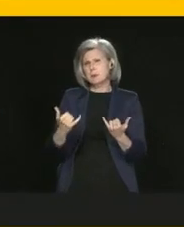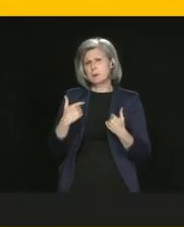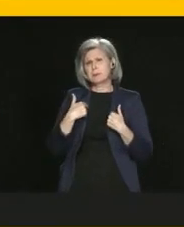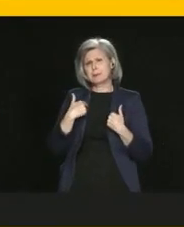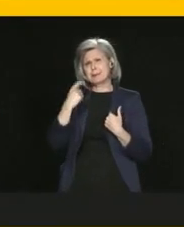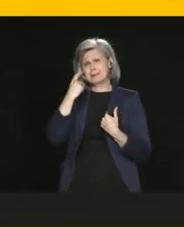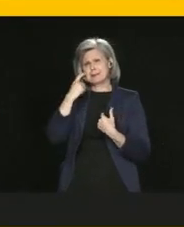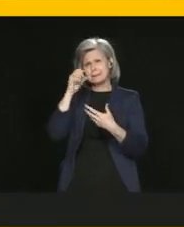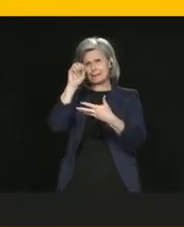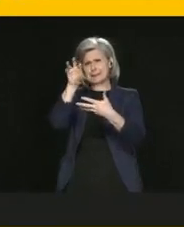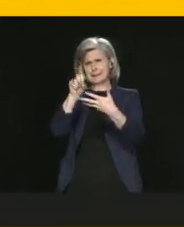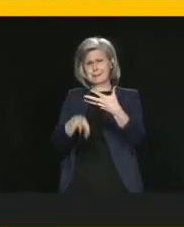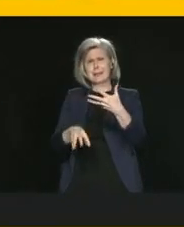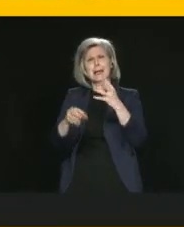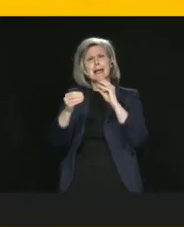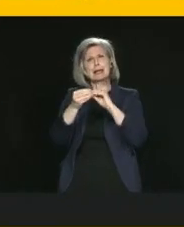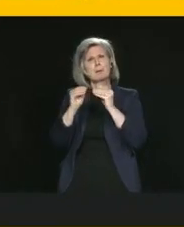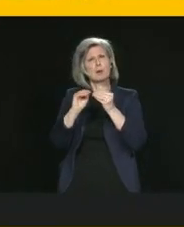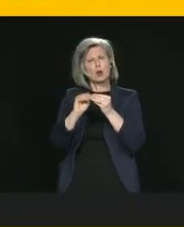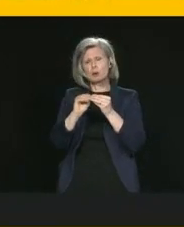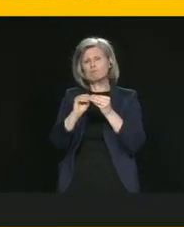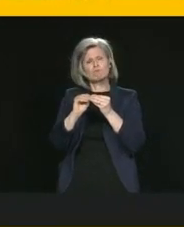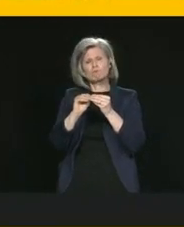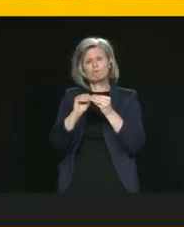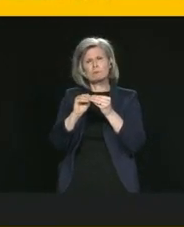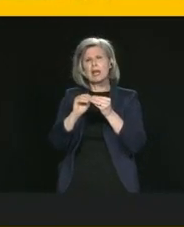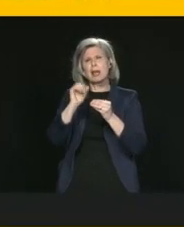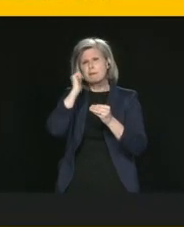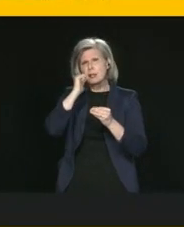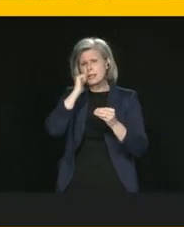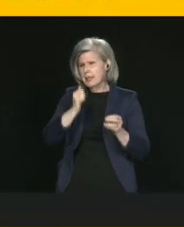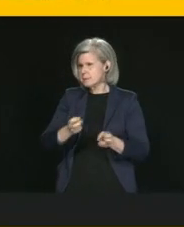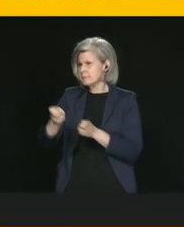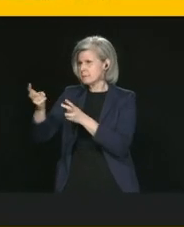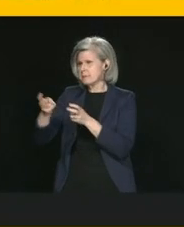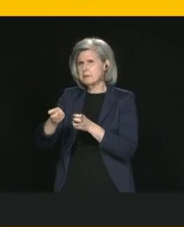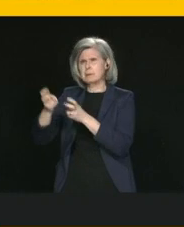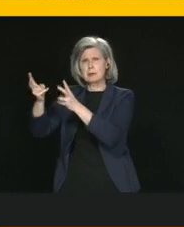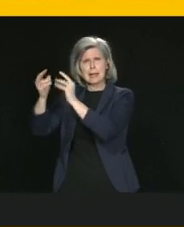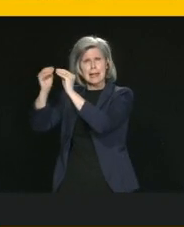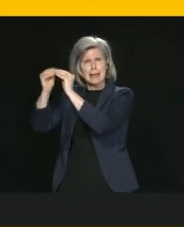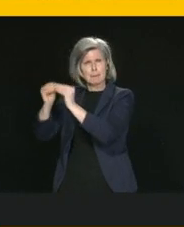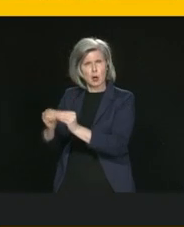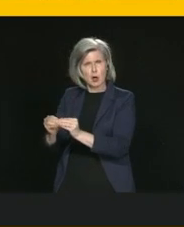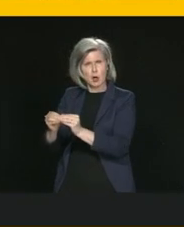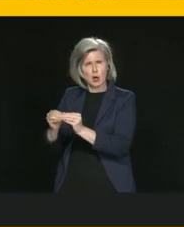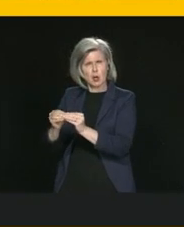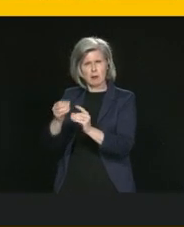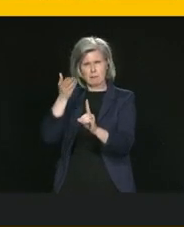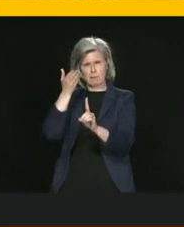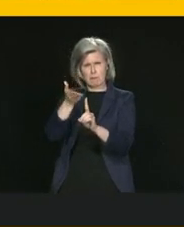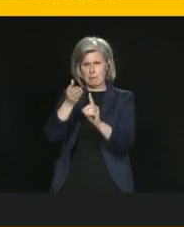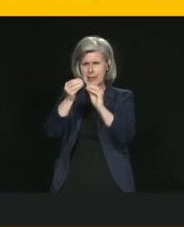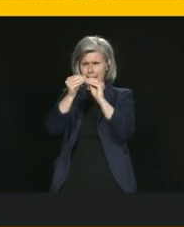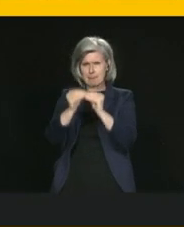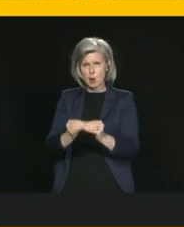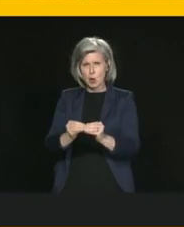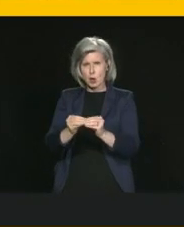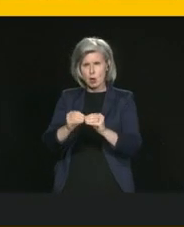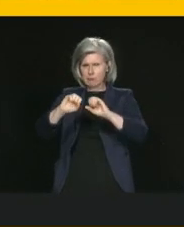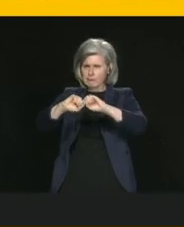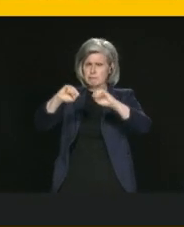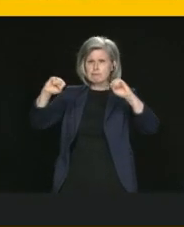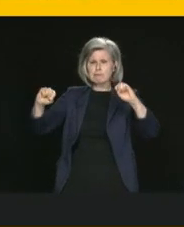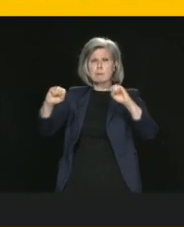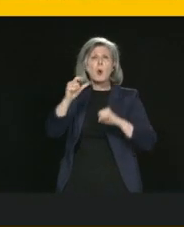there is so much more behind them. Every case is a person with family, friends, and community who have been confronted with the illness and